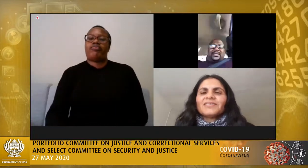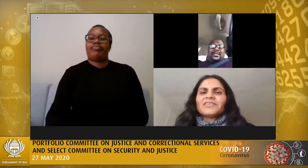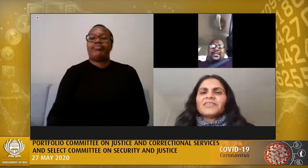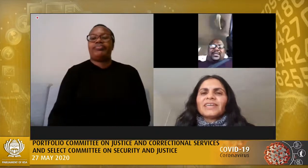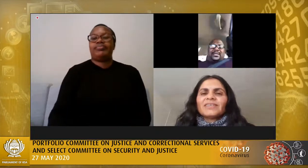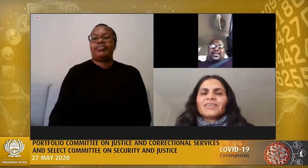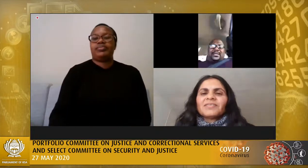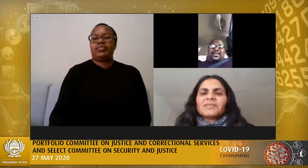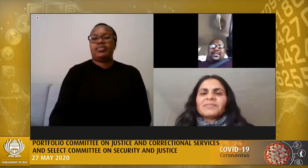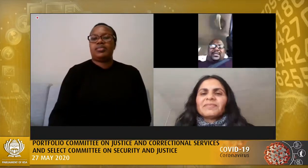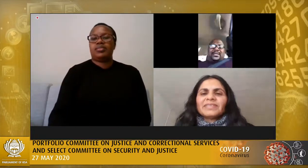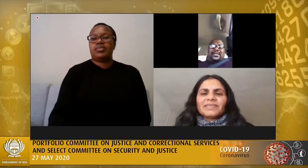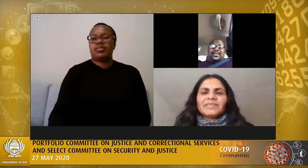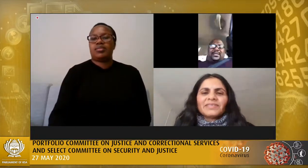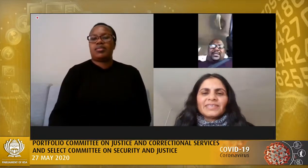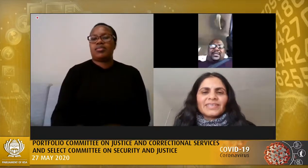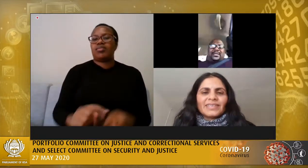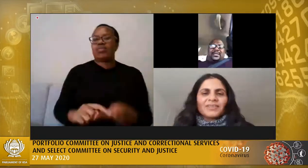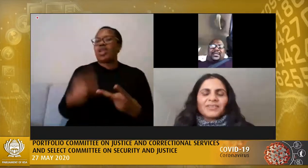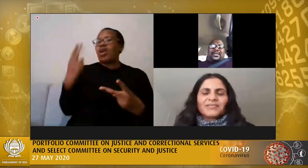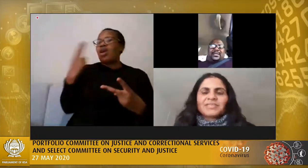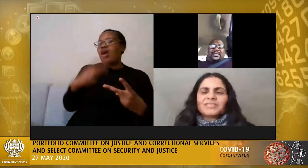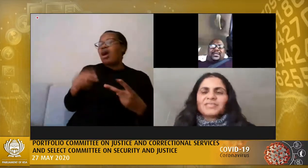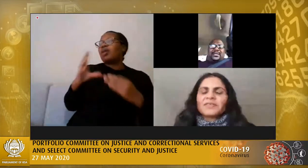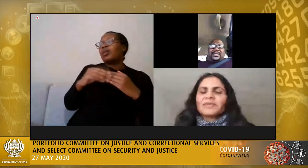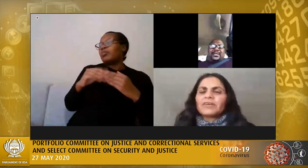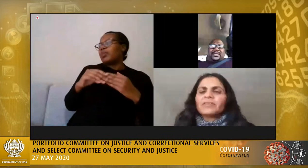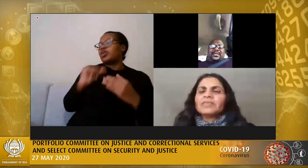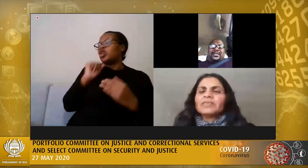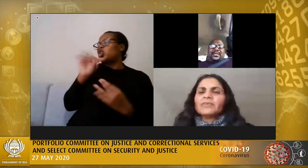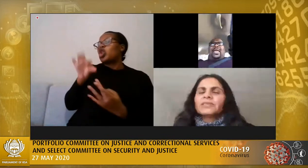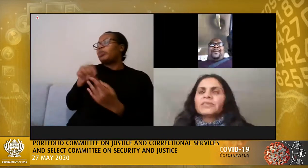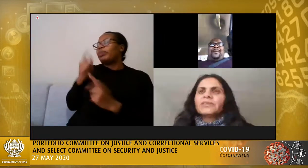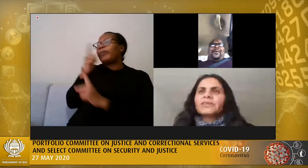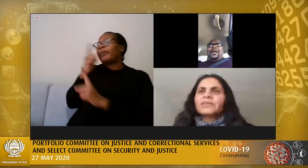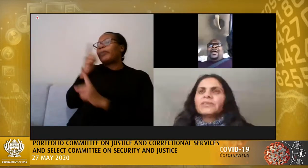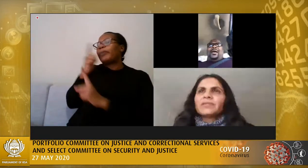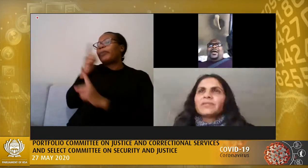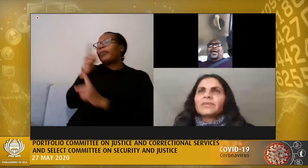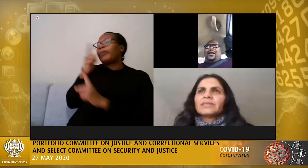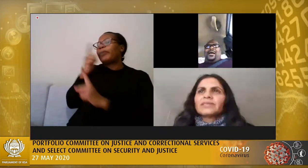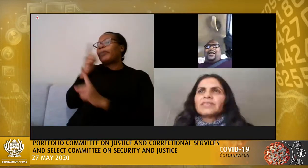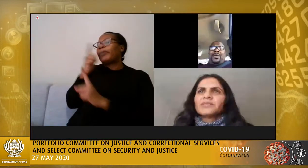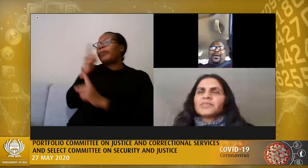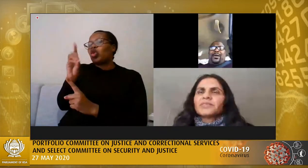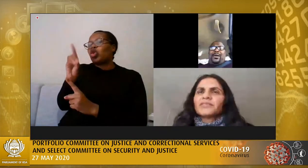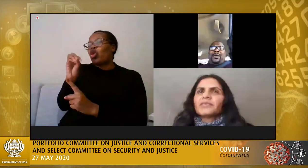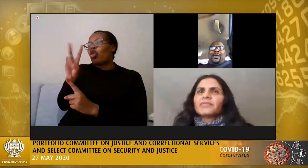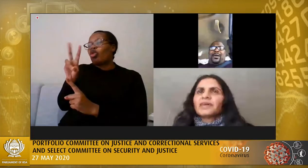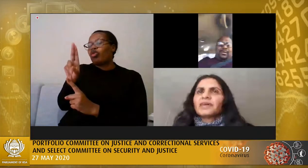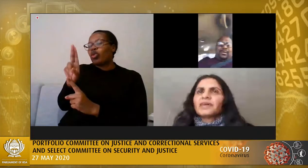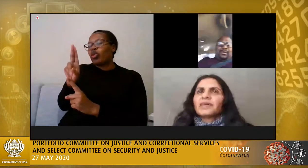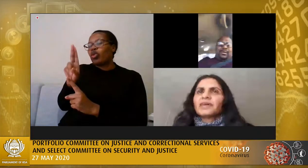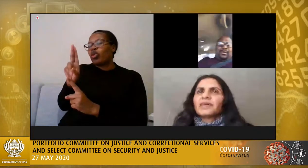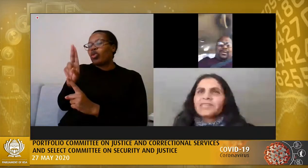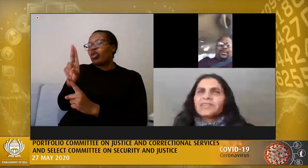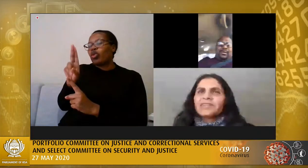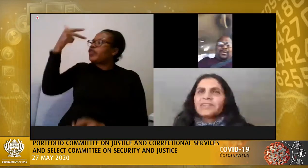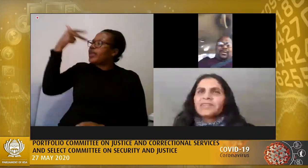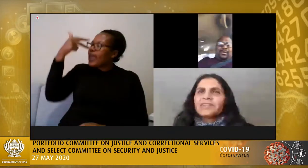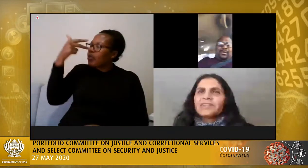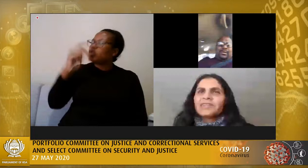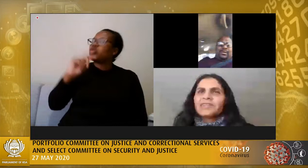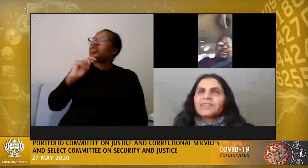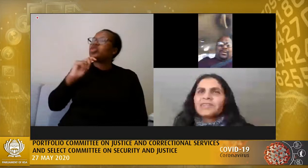Honourable Dodova and honourable members, let me not single out Honourable Dodova. Honourable members, can you switch off your cameras and switch off your mics,